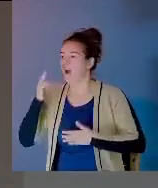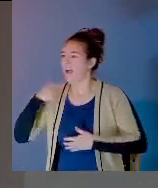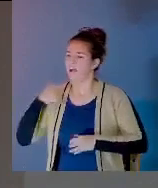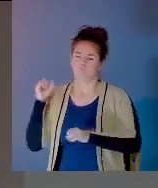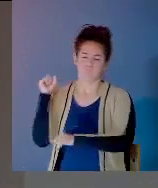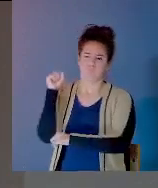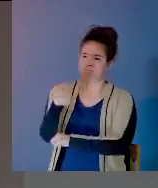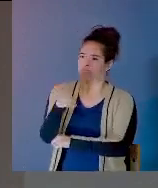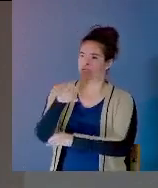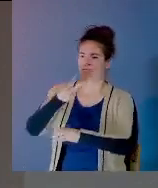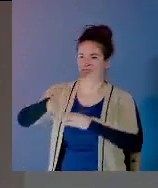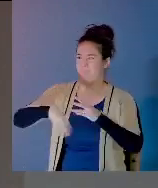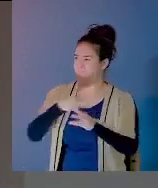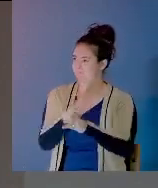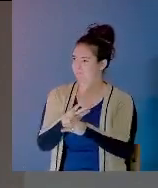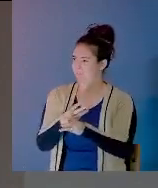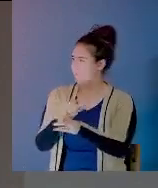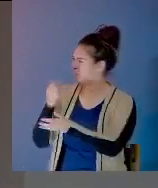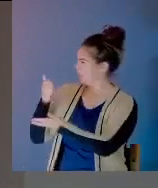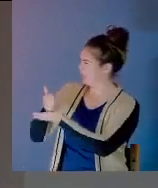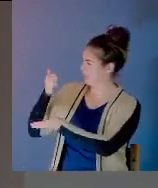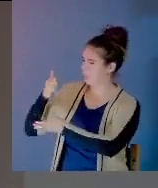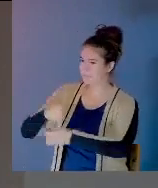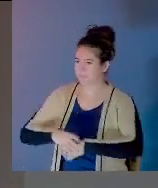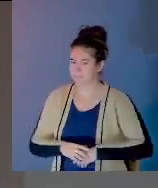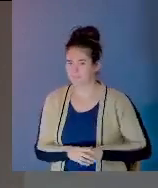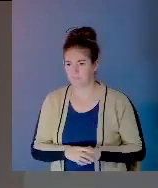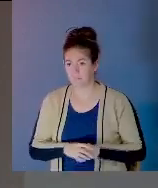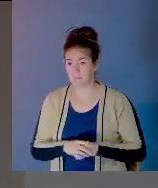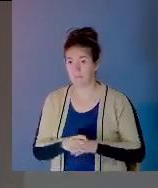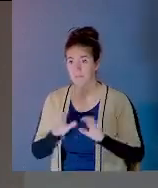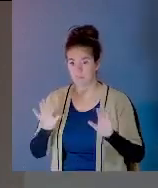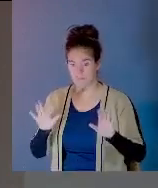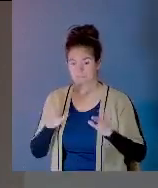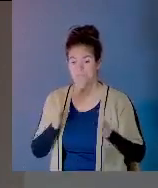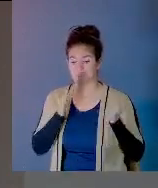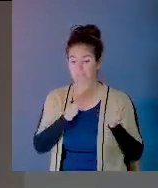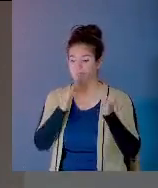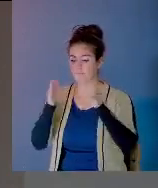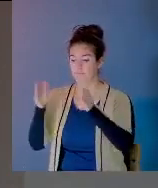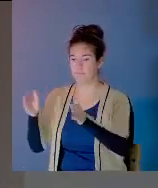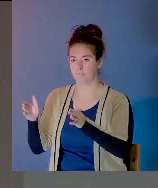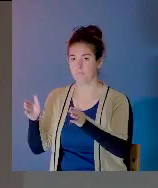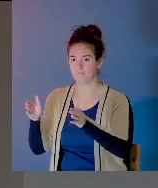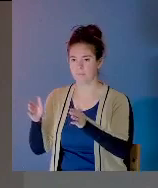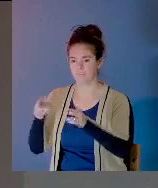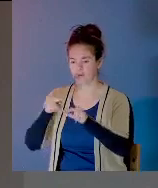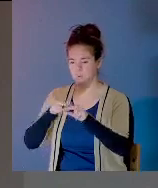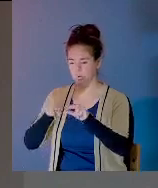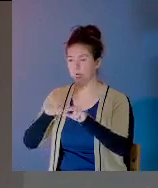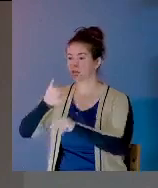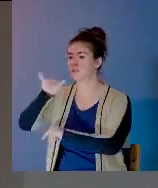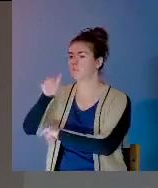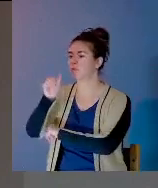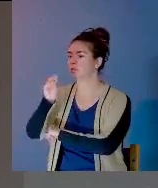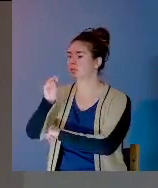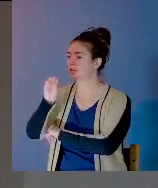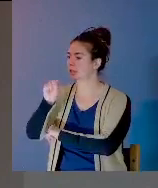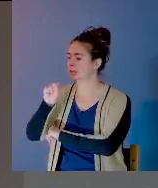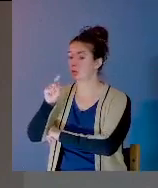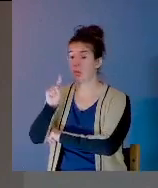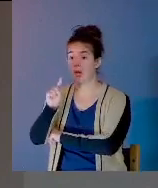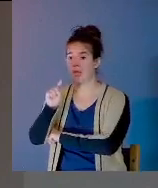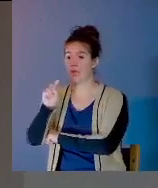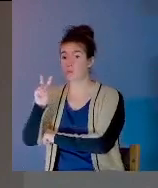And then with that, I follow up with, again, it's short, James 1, 2, and 3.